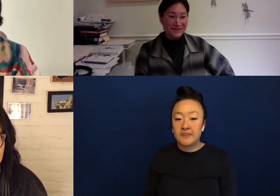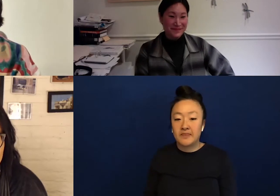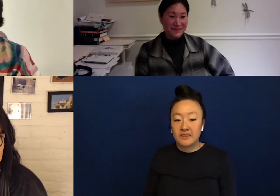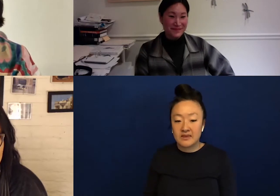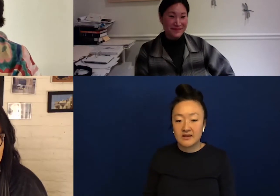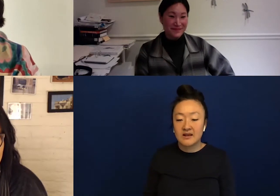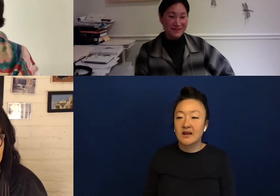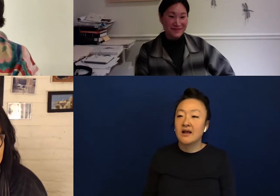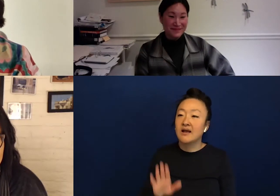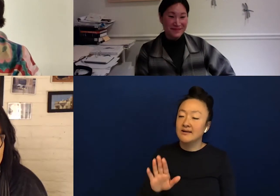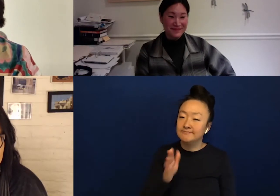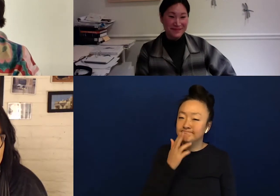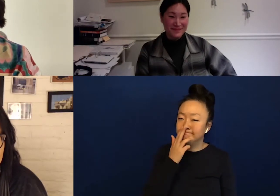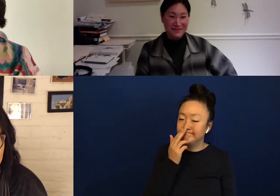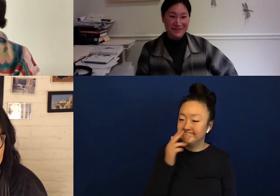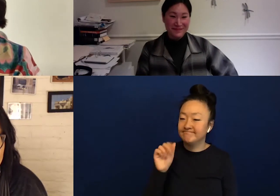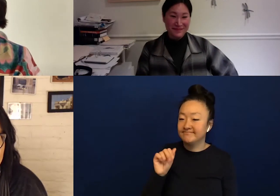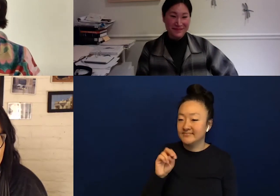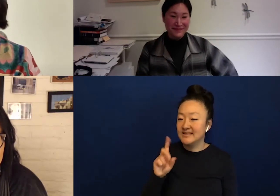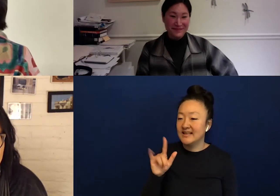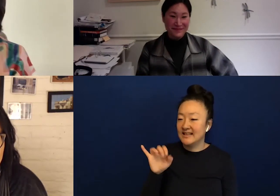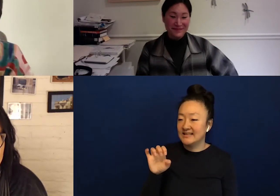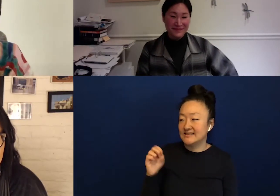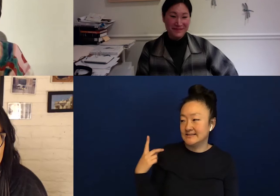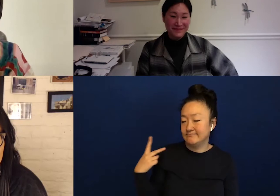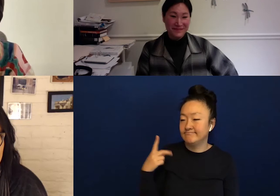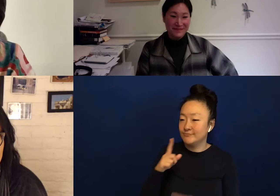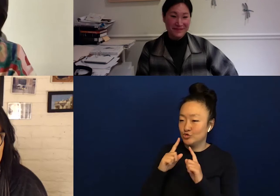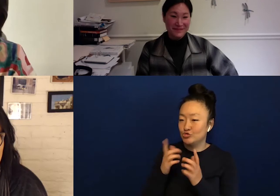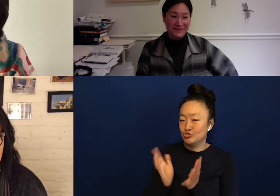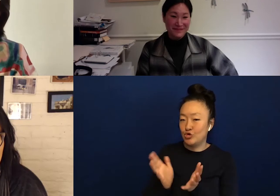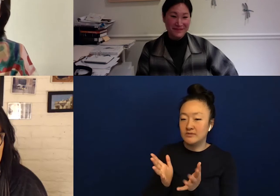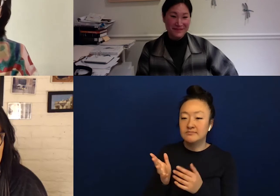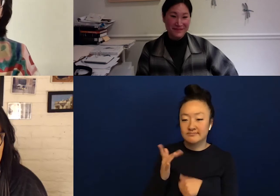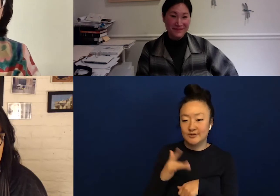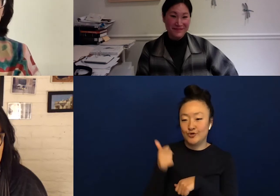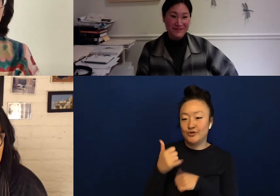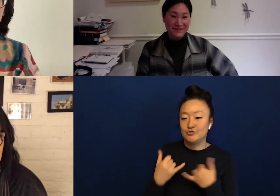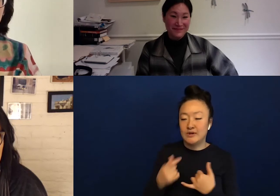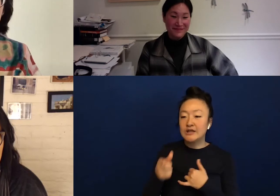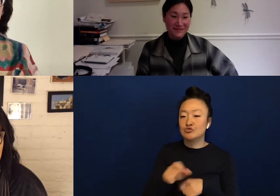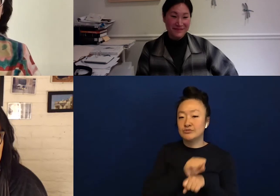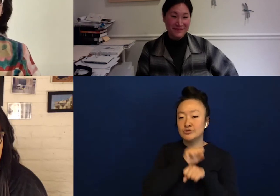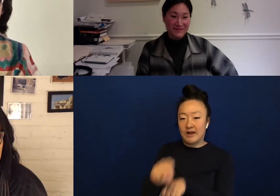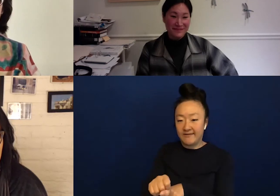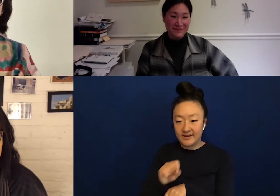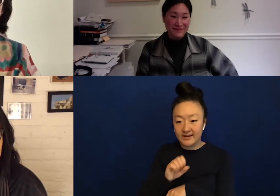this is so funny. Annalise and I were just talking earlier today. She was driving home from an event